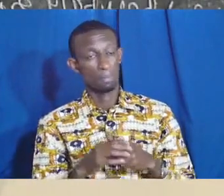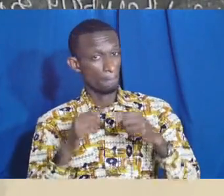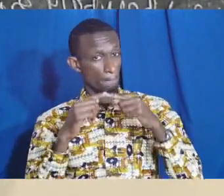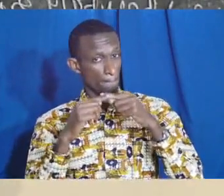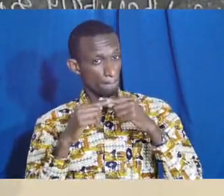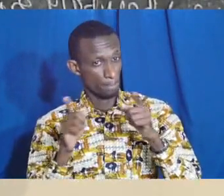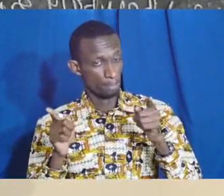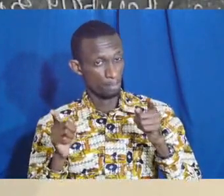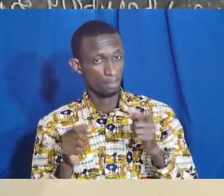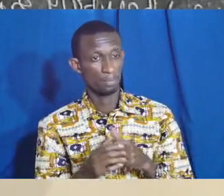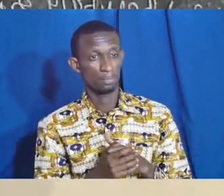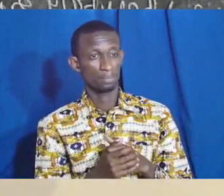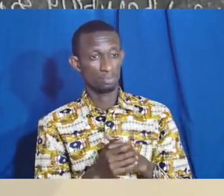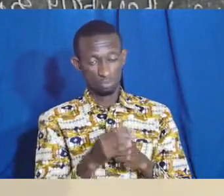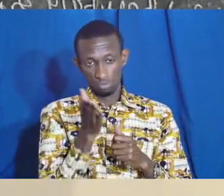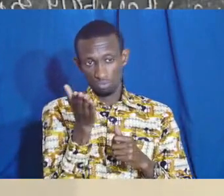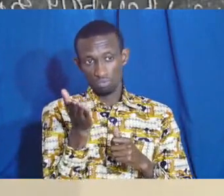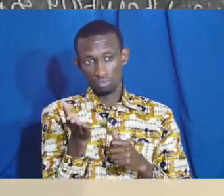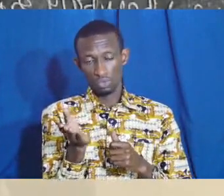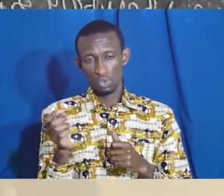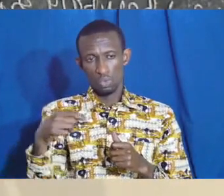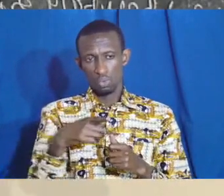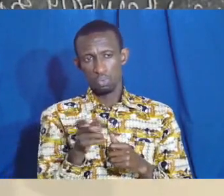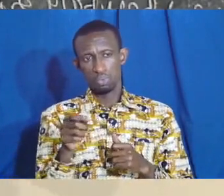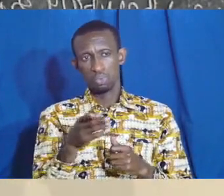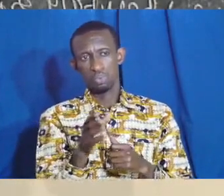but are secreted